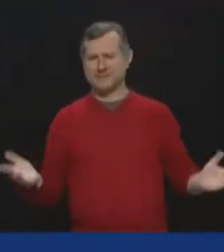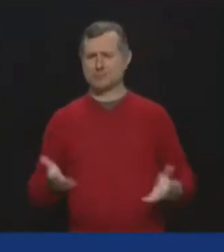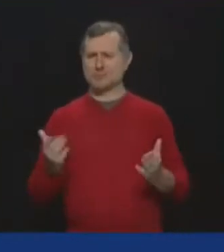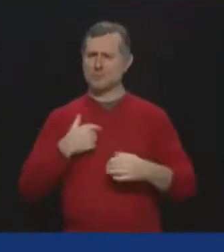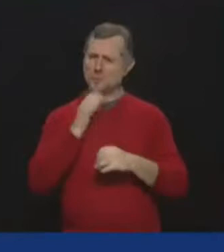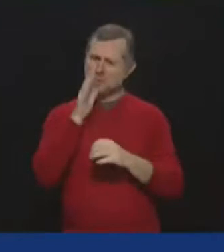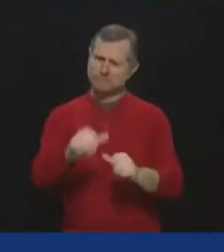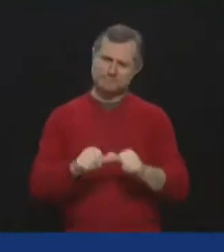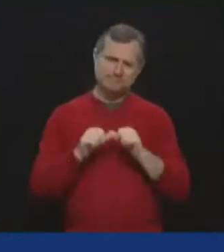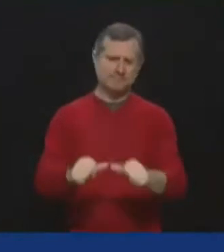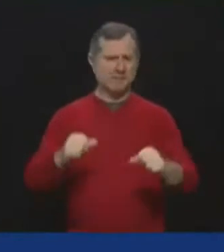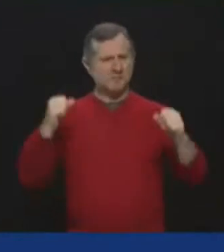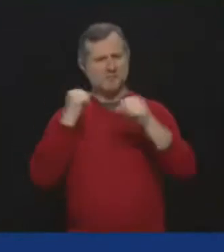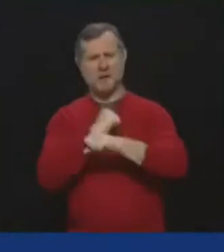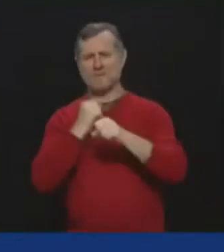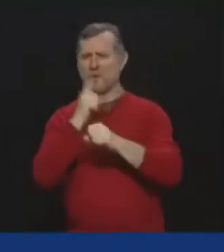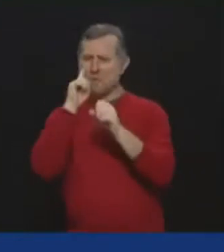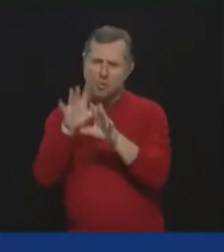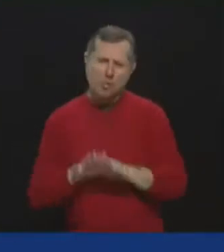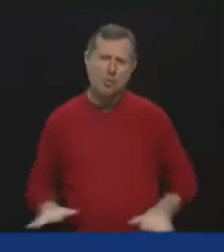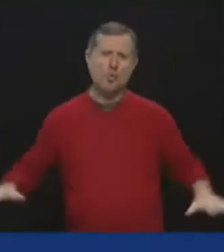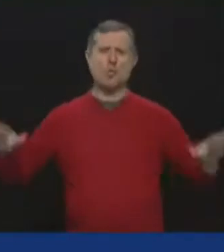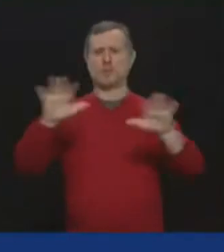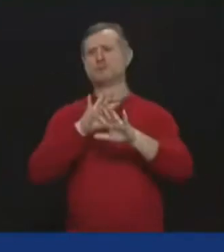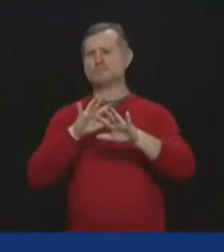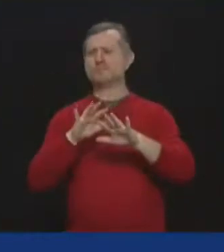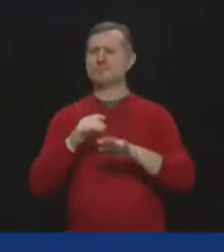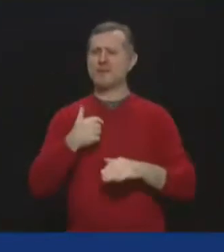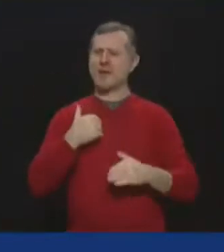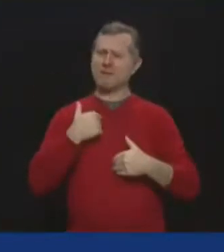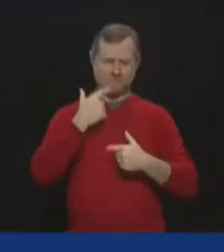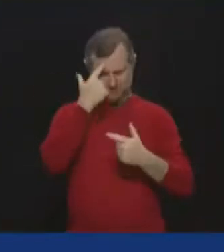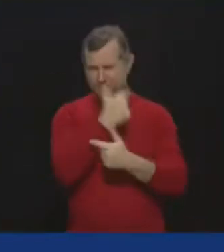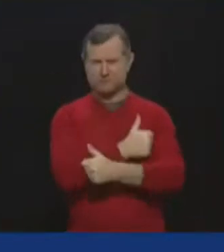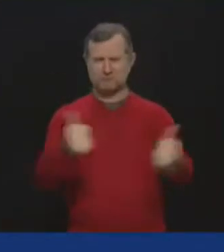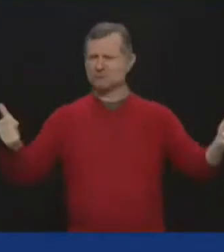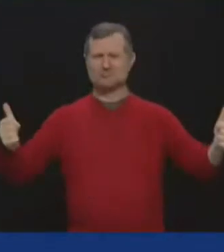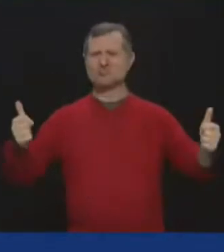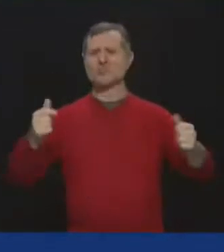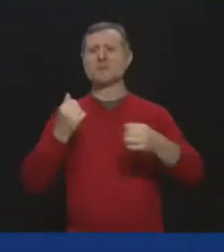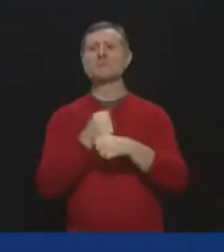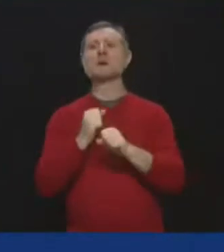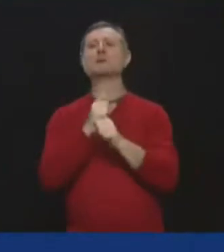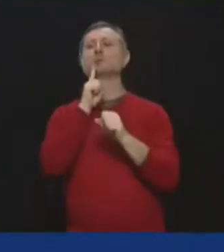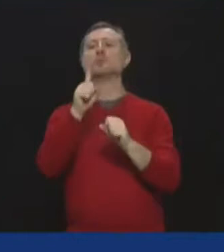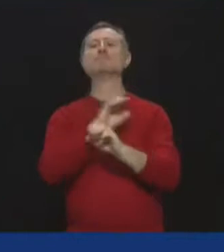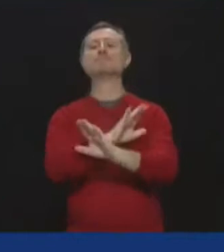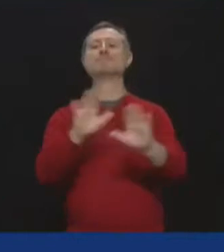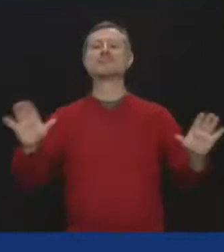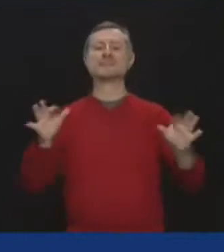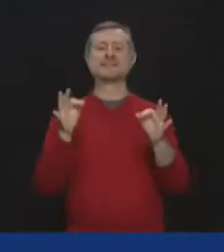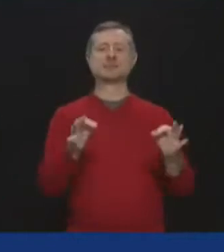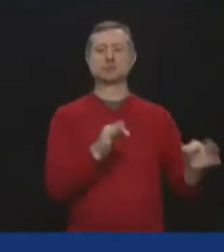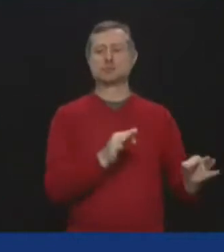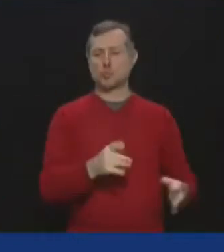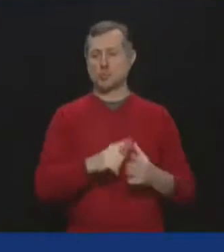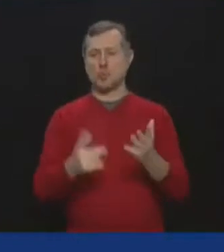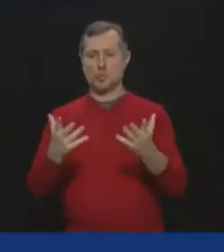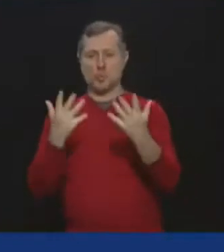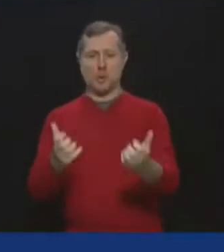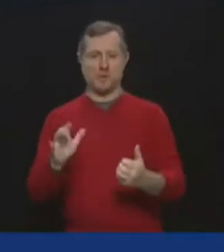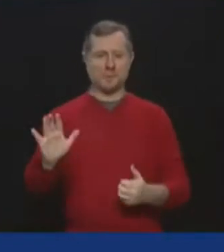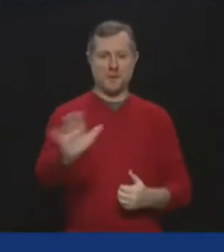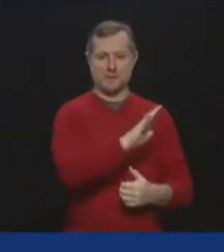fighting until every person has the freedom to make the decisions she wants for her